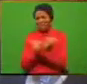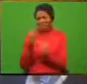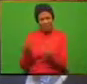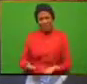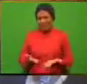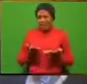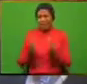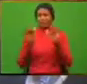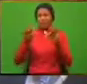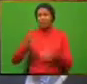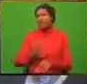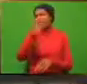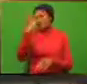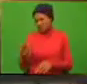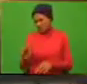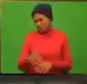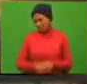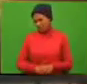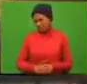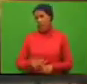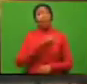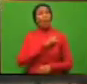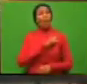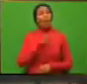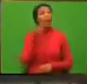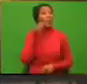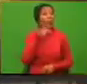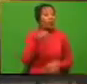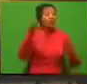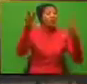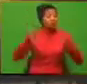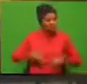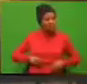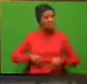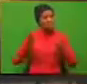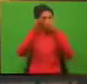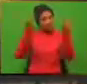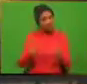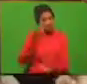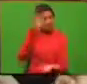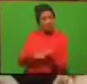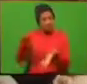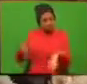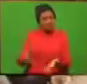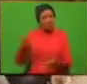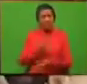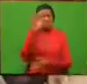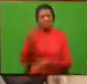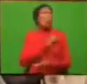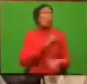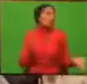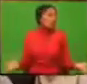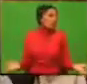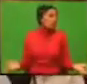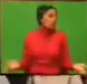people in this country? Why do we allow that to be a system in place? Why?